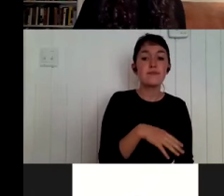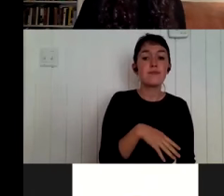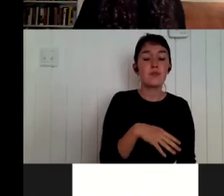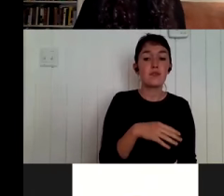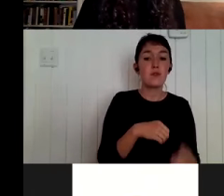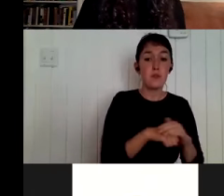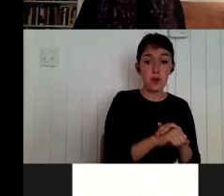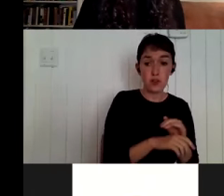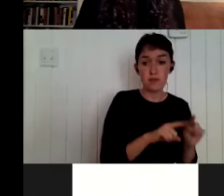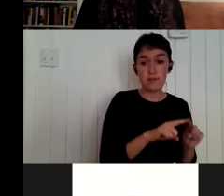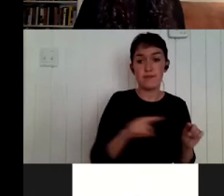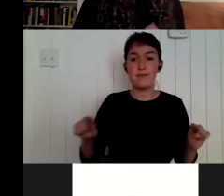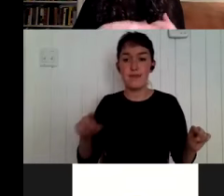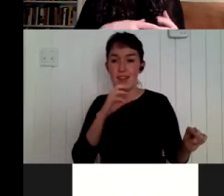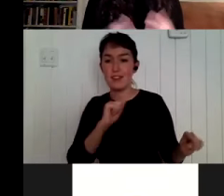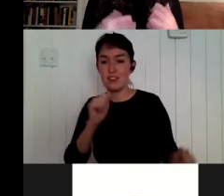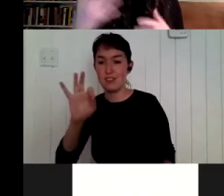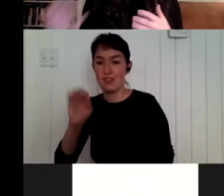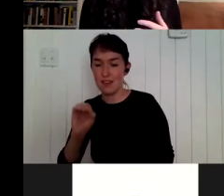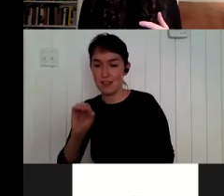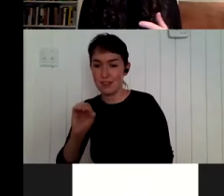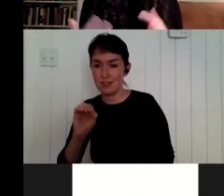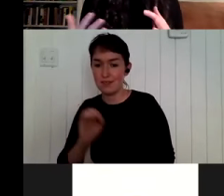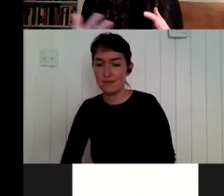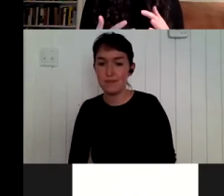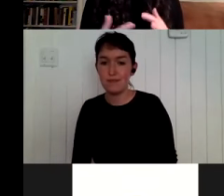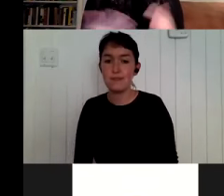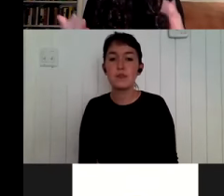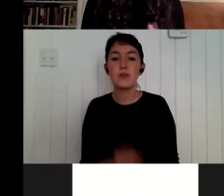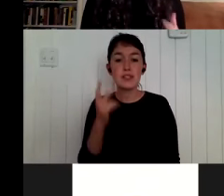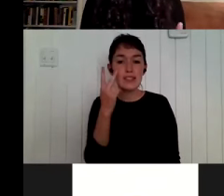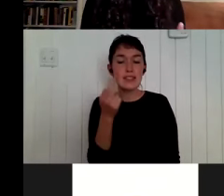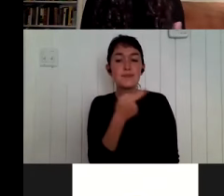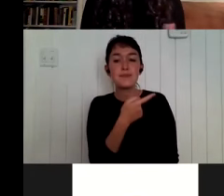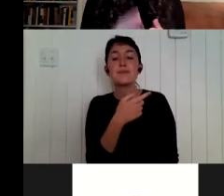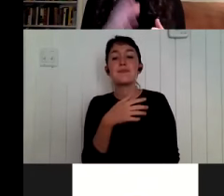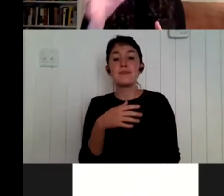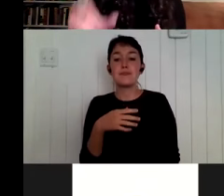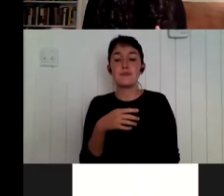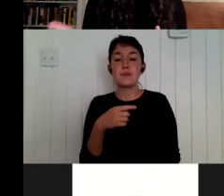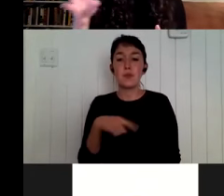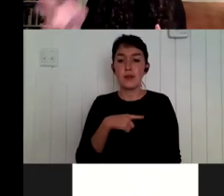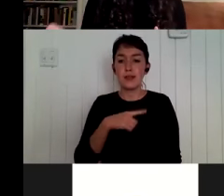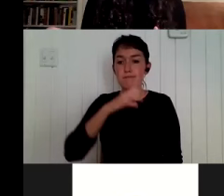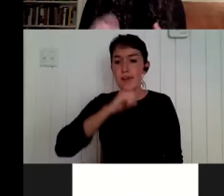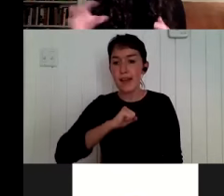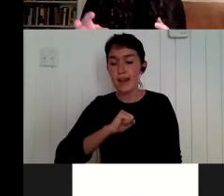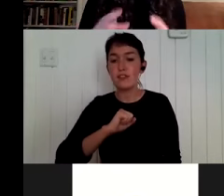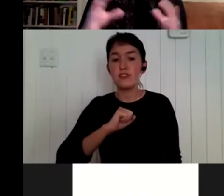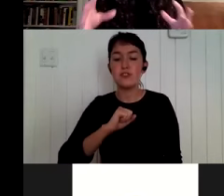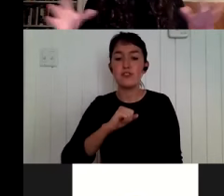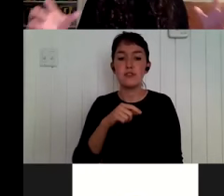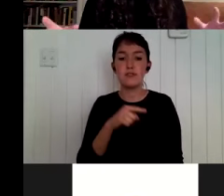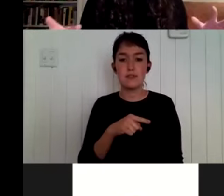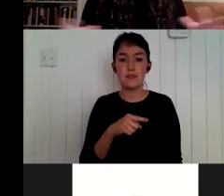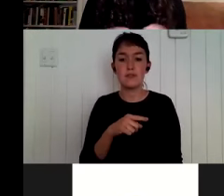what you see is that as we age, we end up getting not just less sleep. So that green part of awake is getting, you